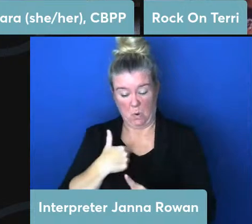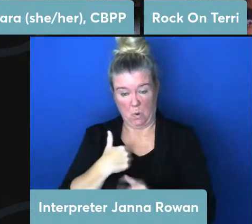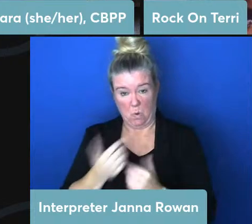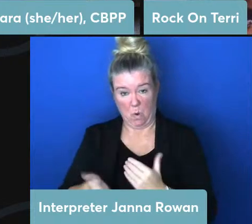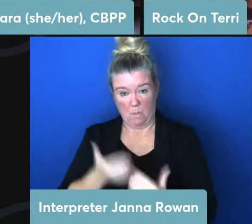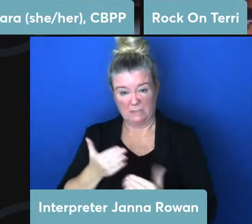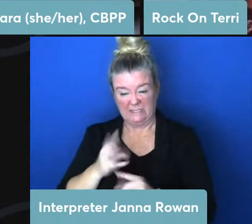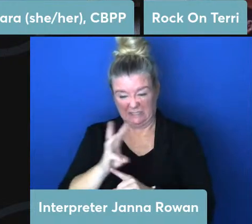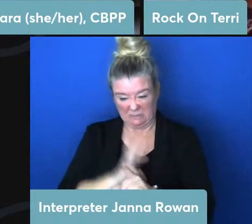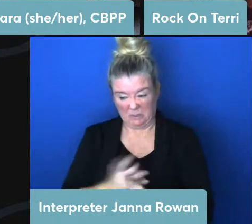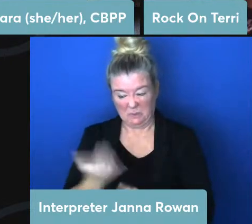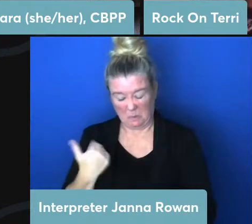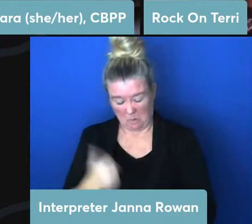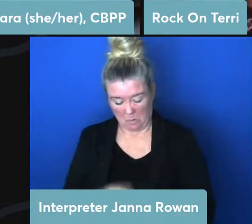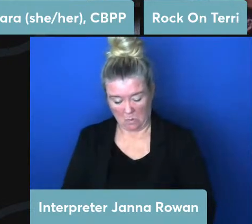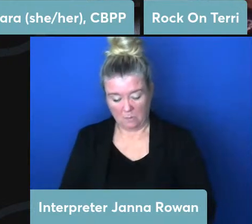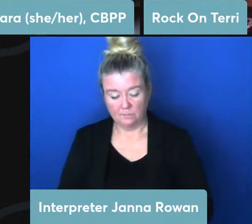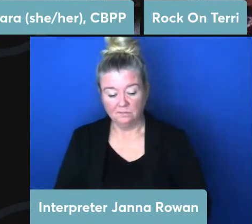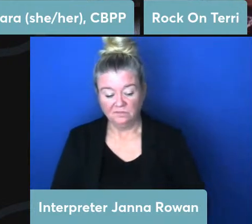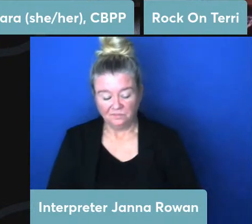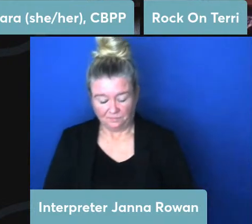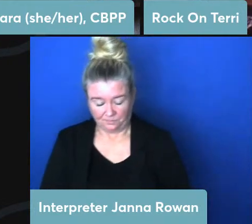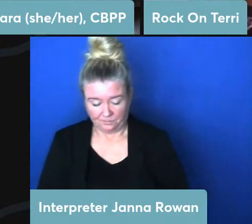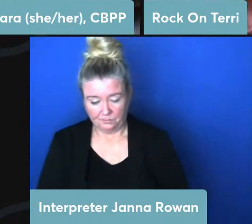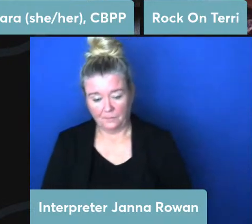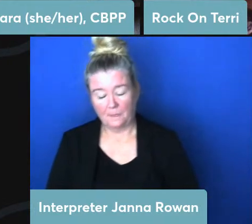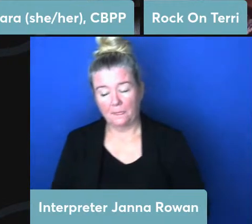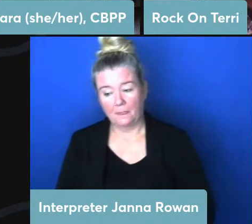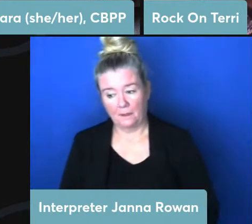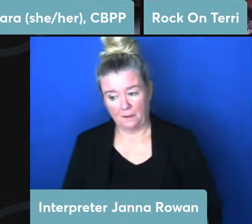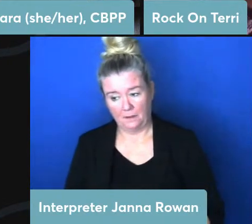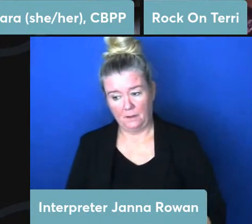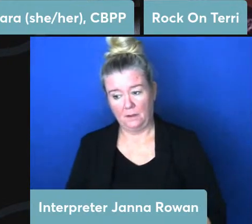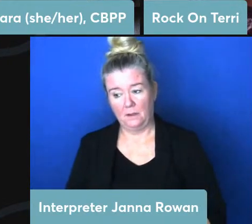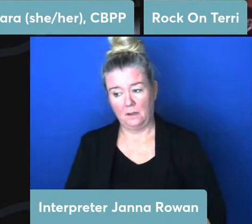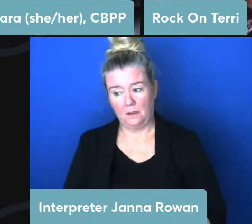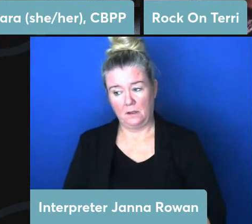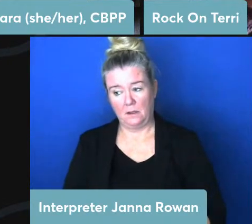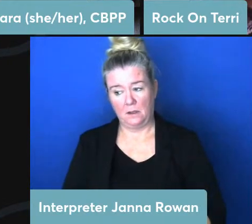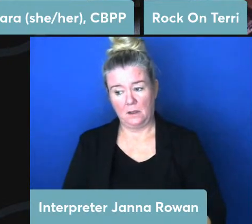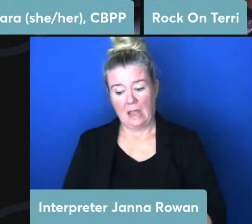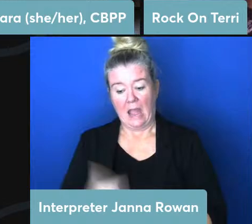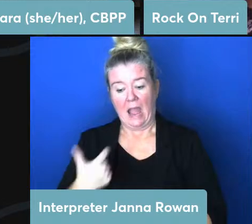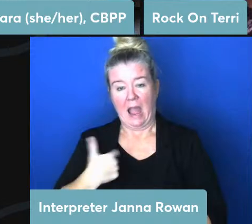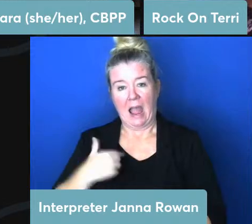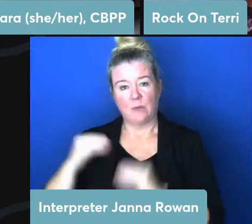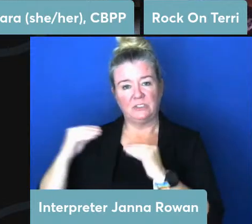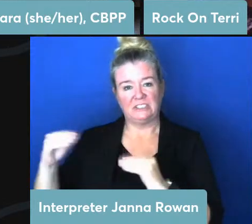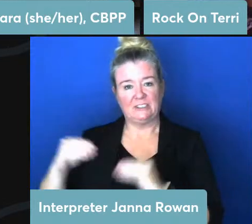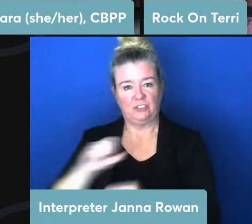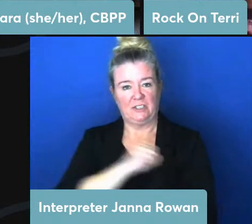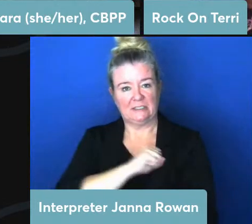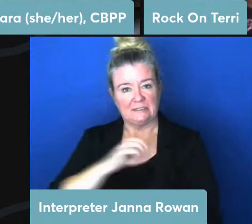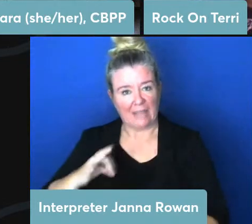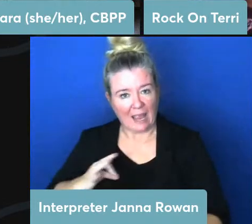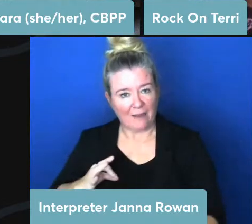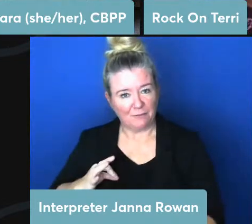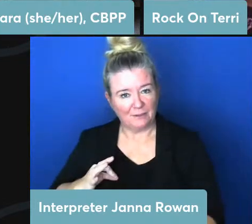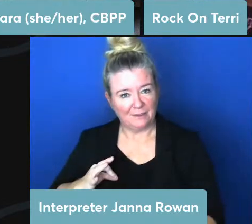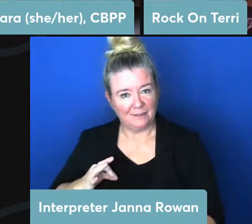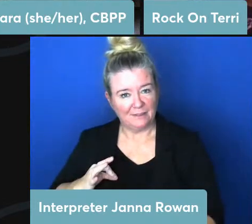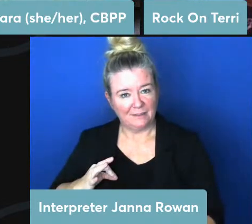the day, exactly 6 months ago, I was educating the staff